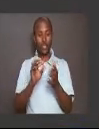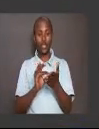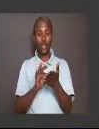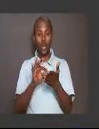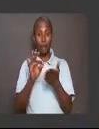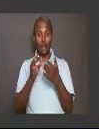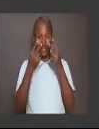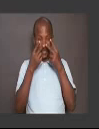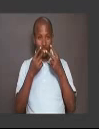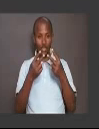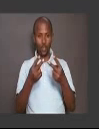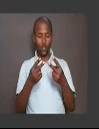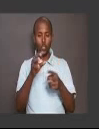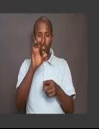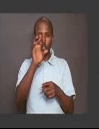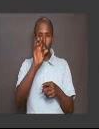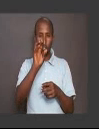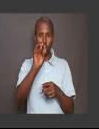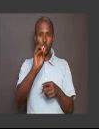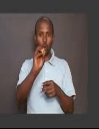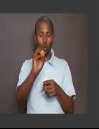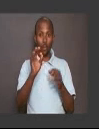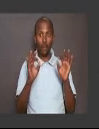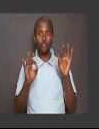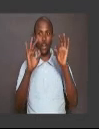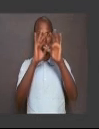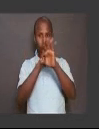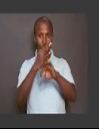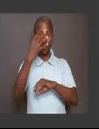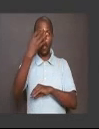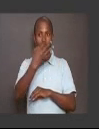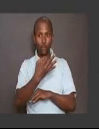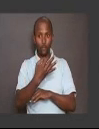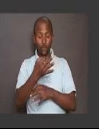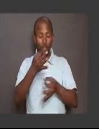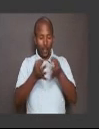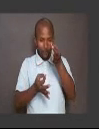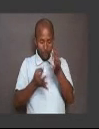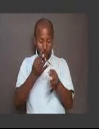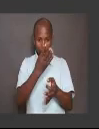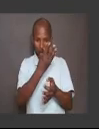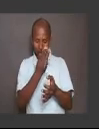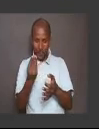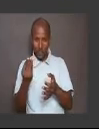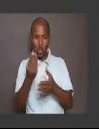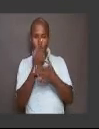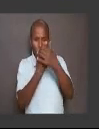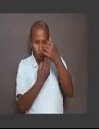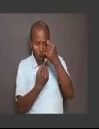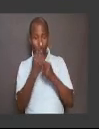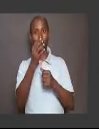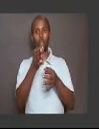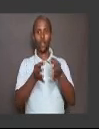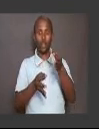c is a zero of a function f if and only if